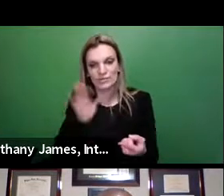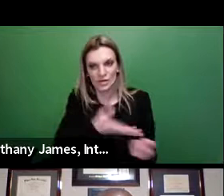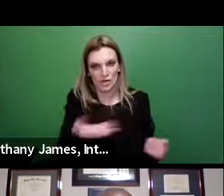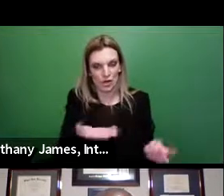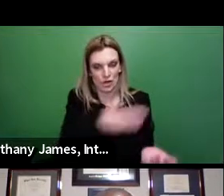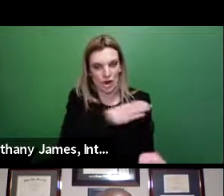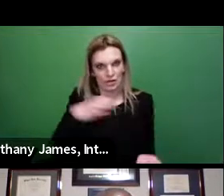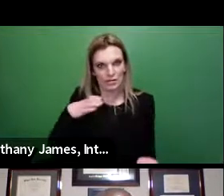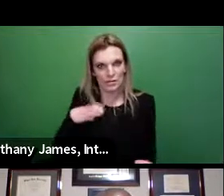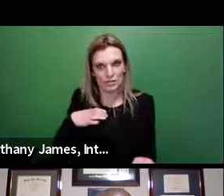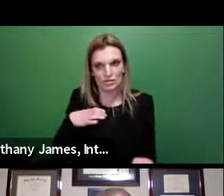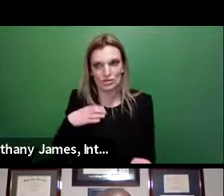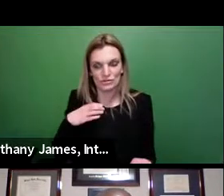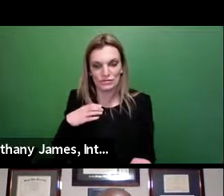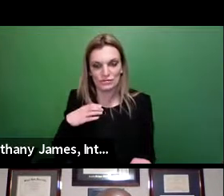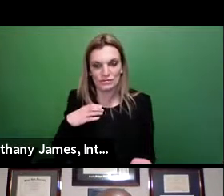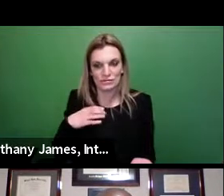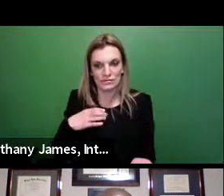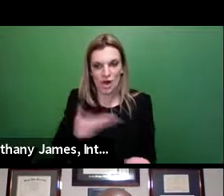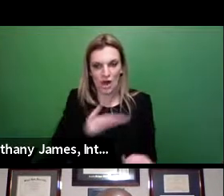commission's